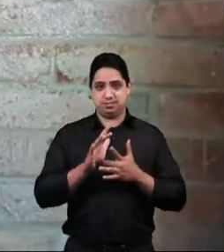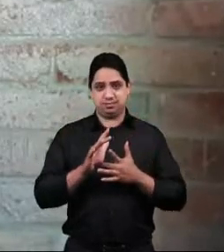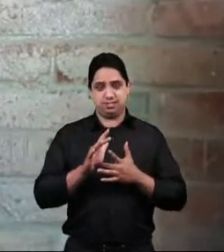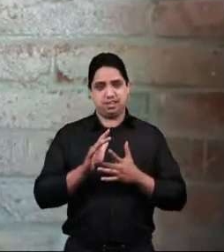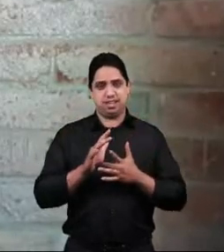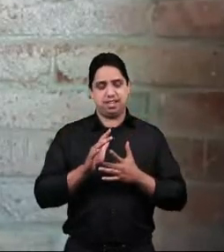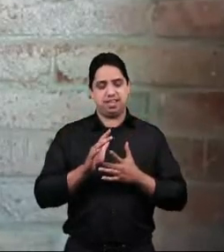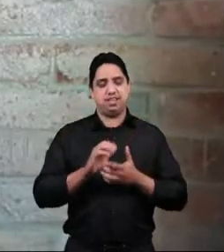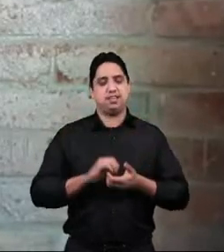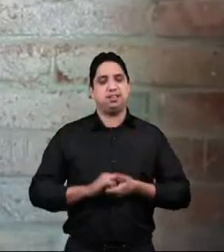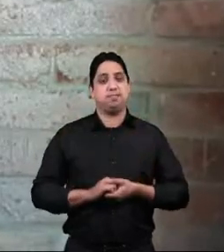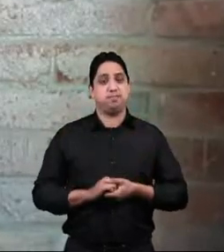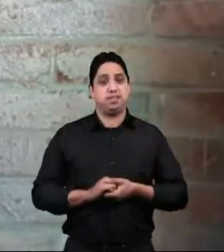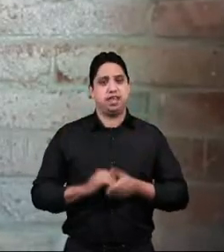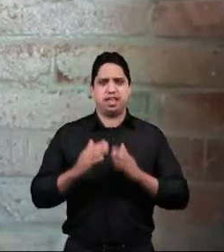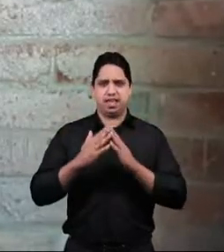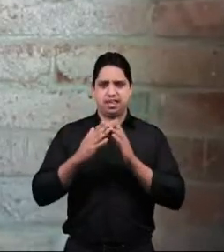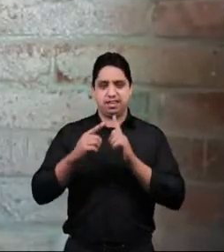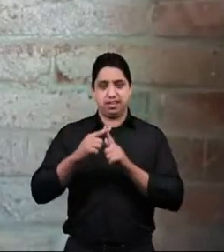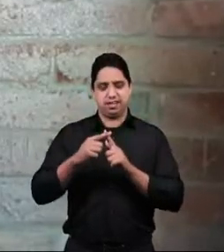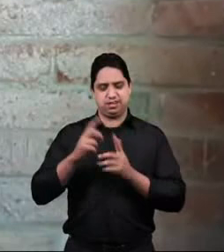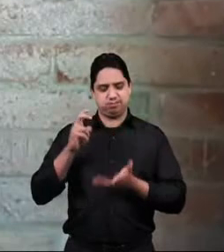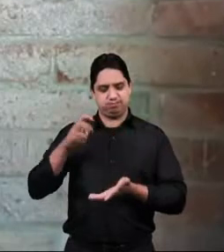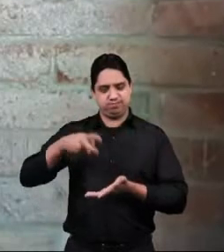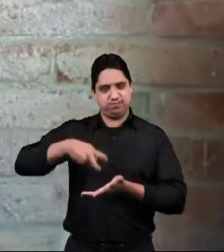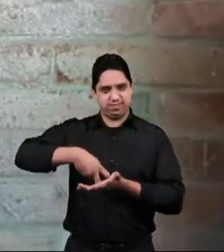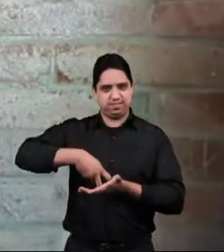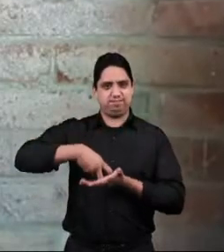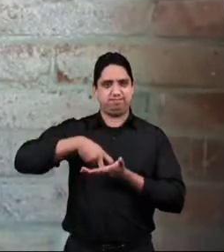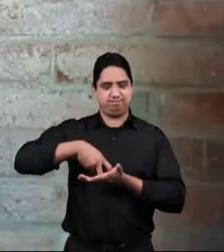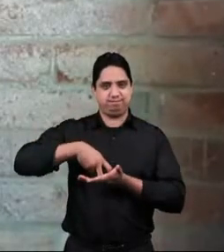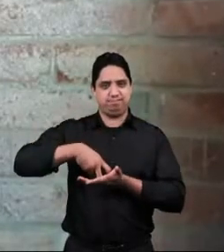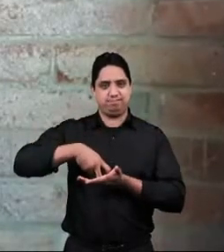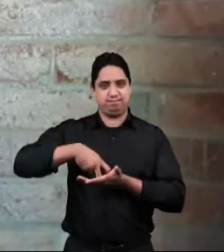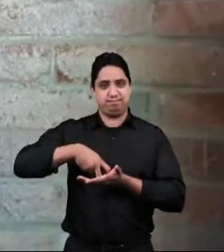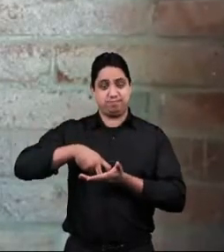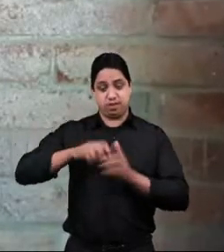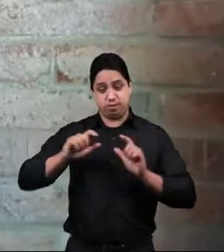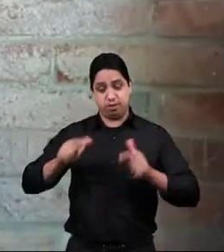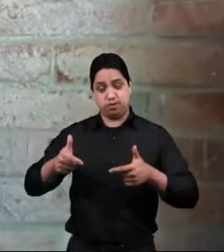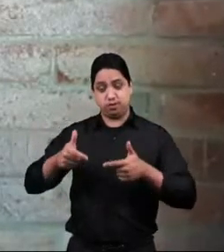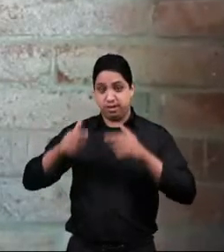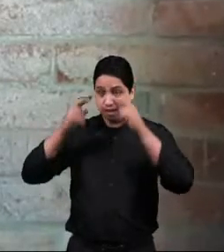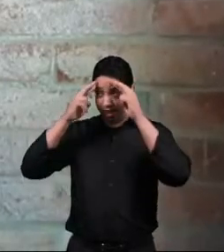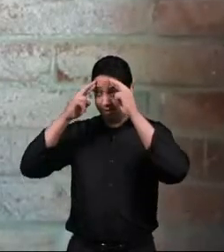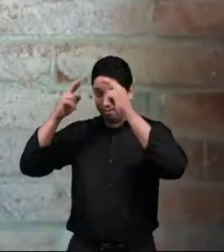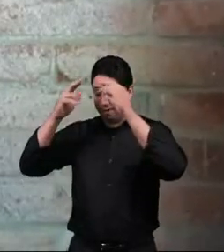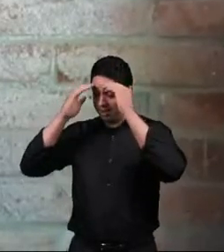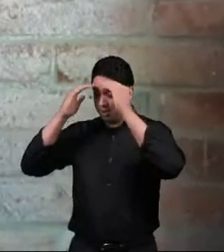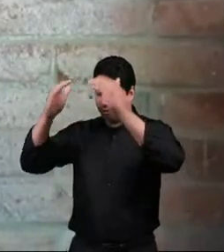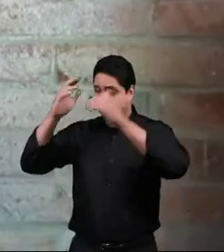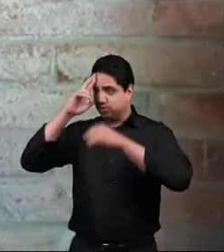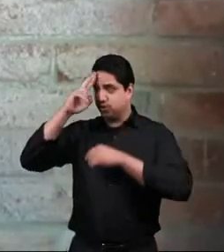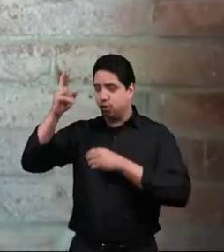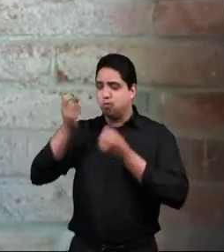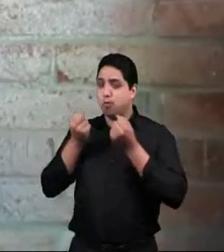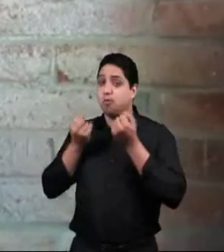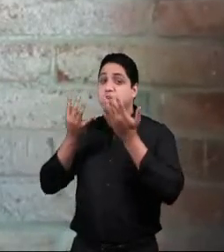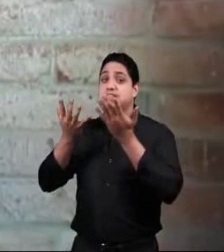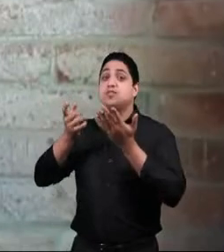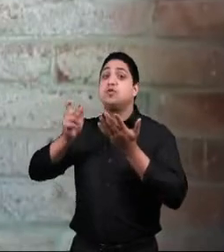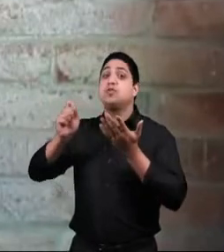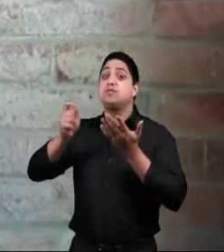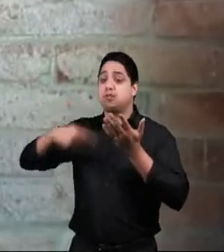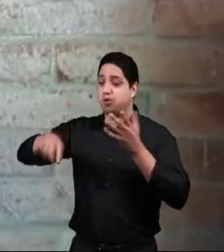Jesus. And the church may kneel down in reverence to the Lord,